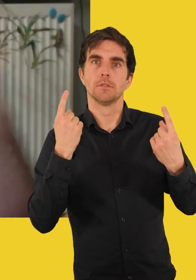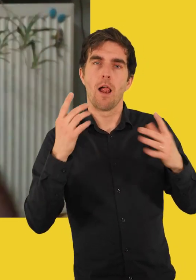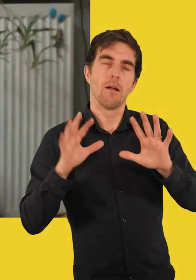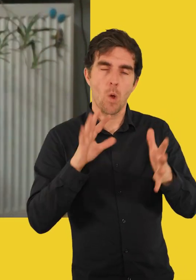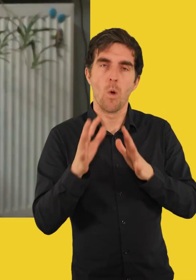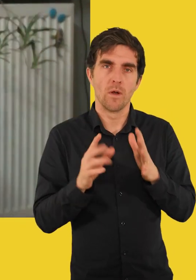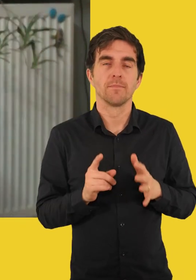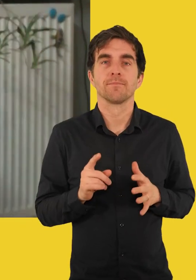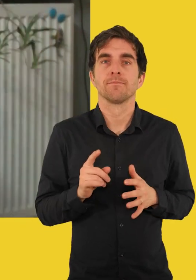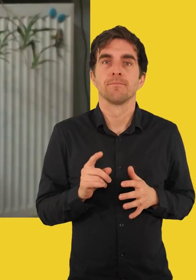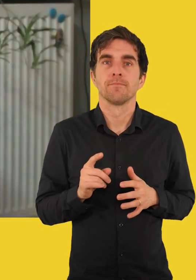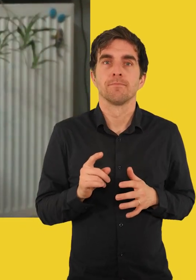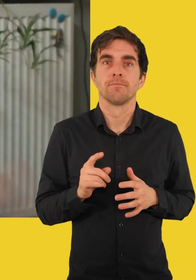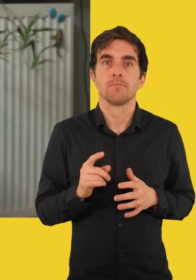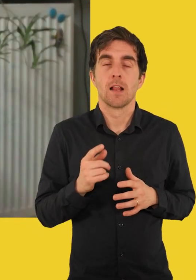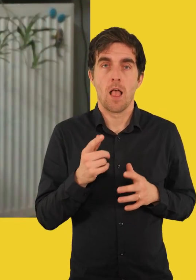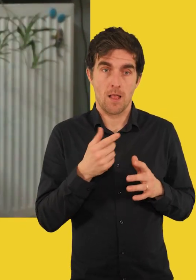radical, and